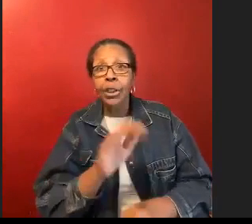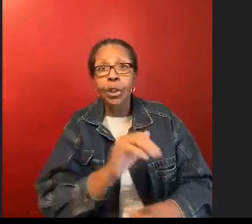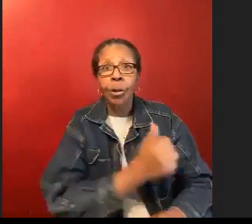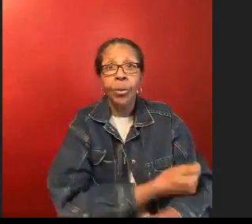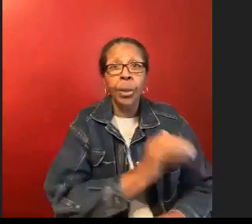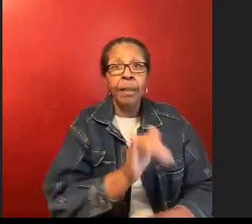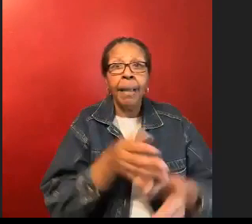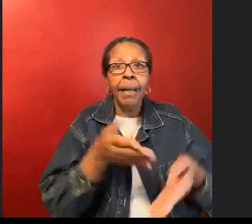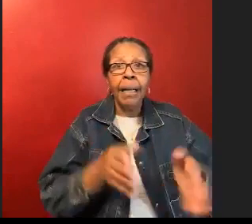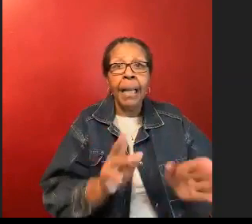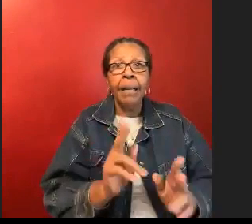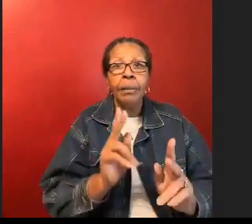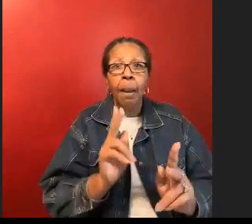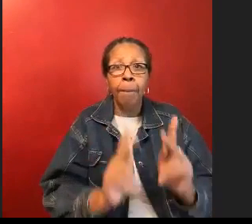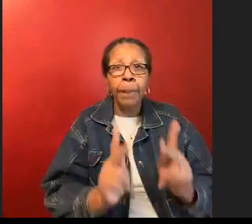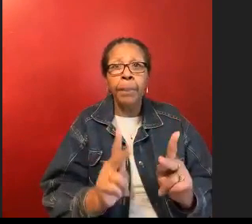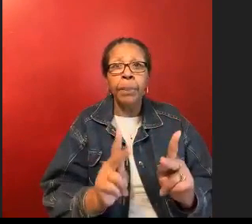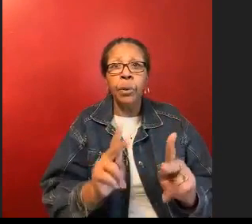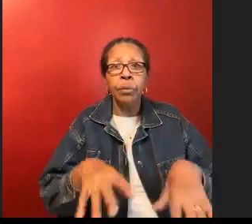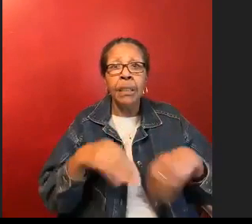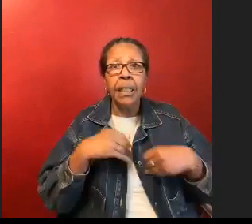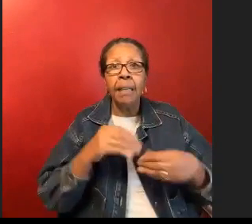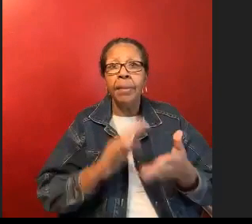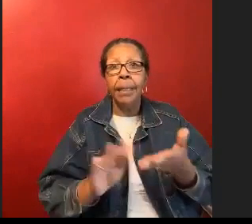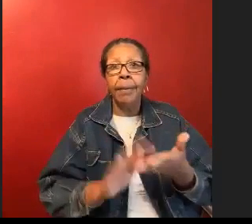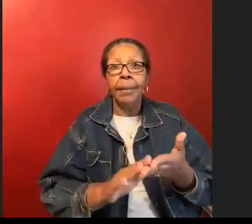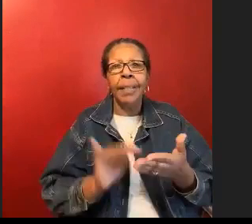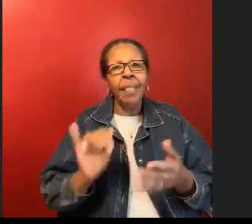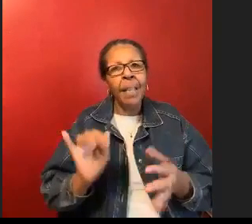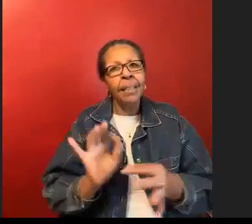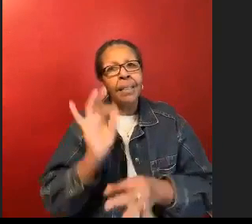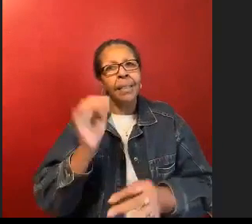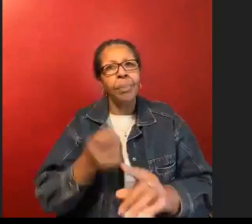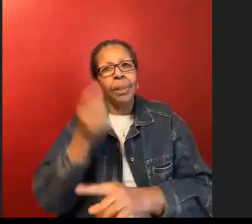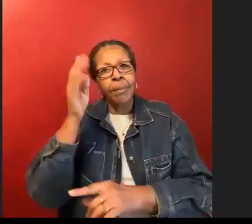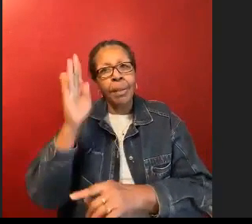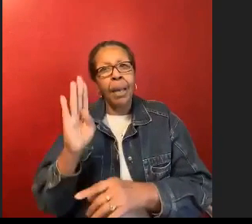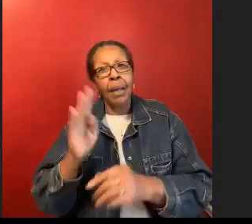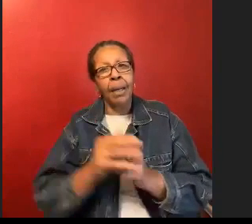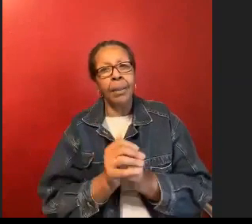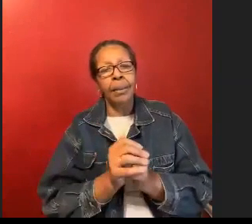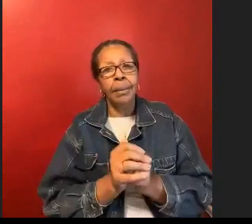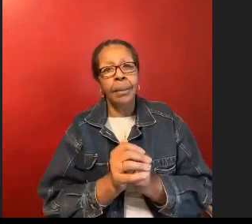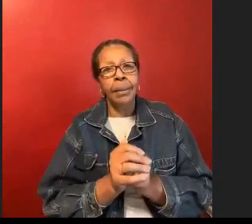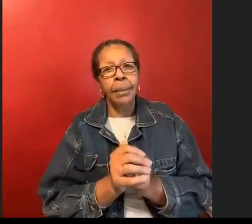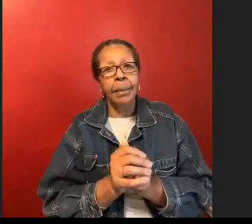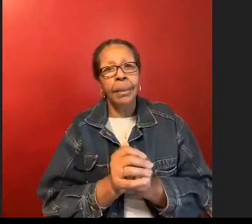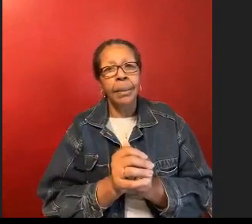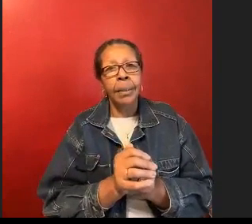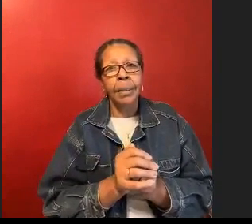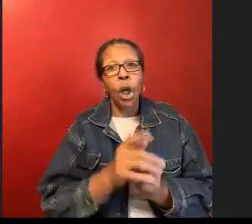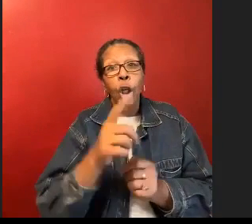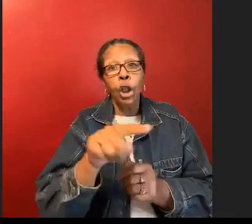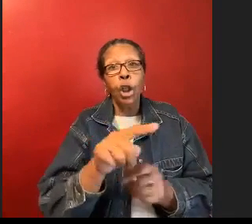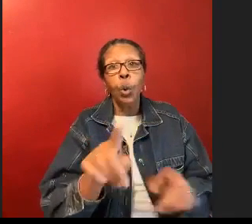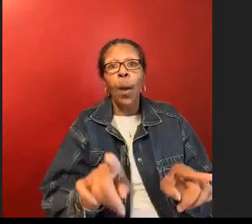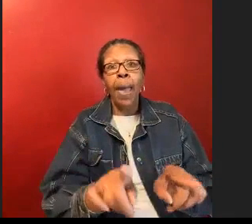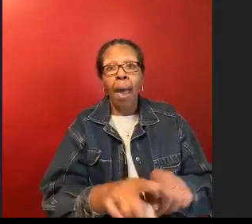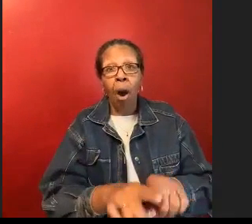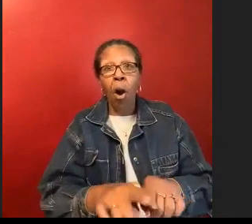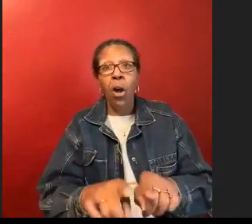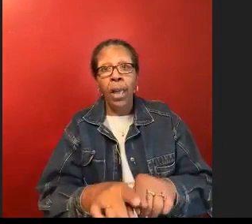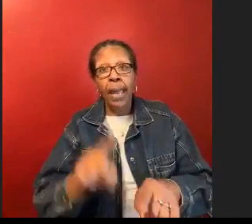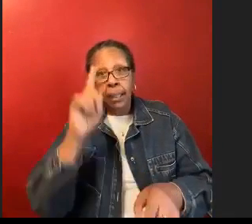God that allows the person to be forgiven. You as believers,